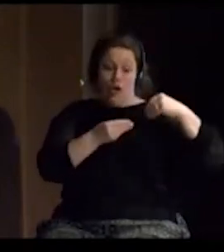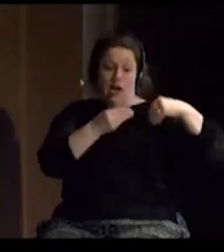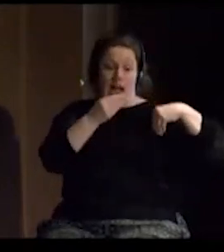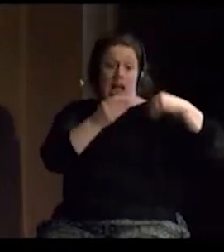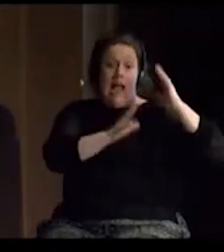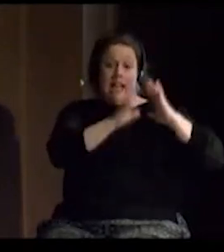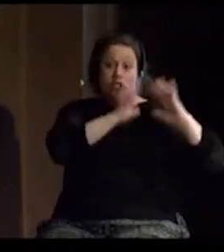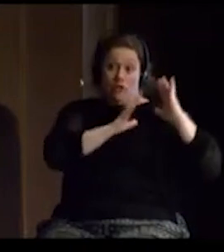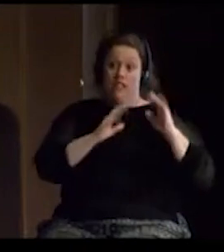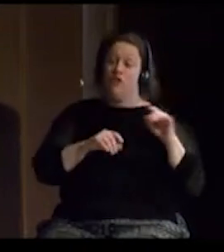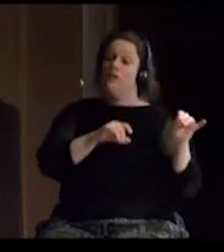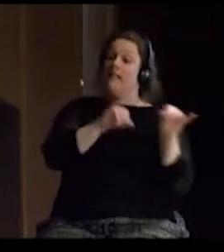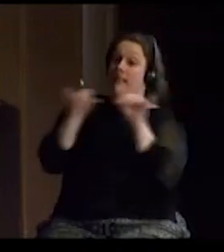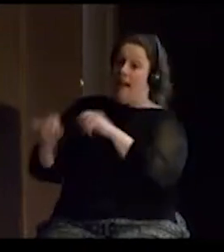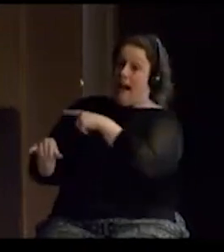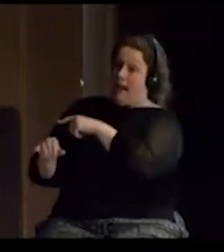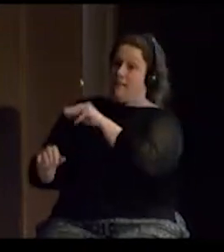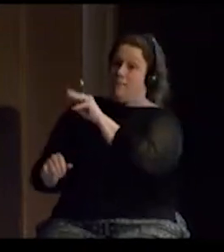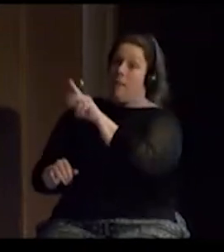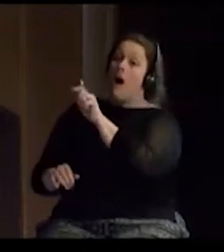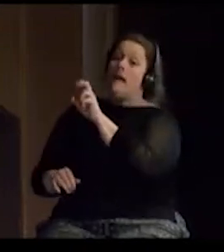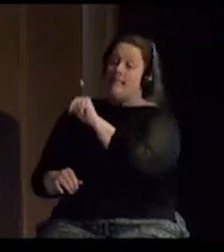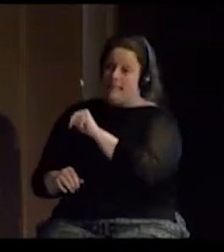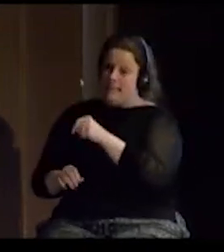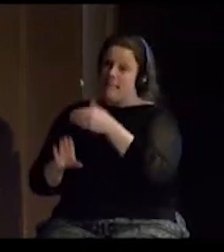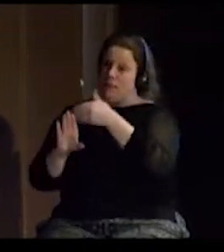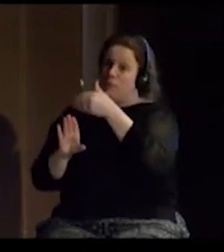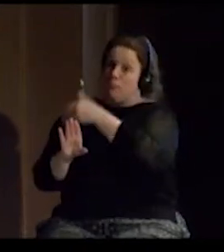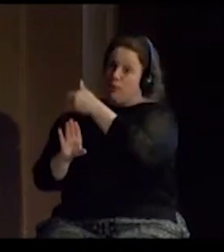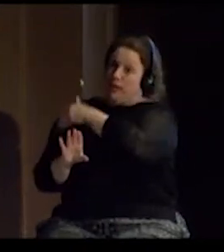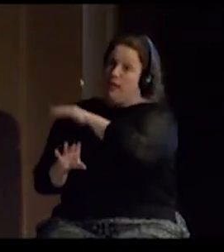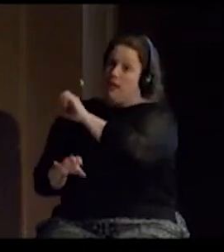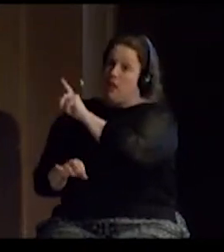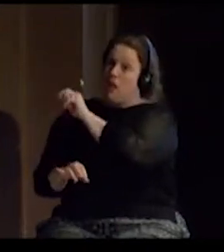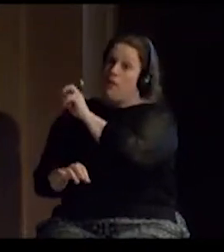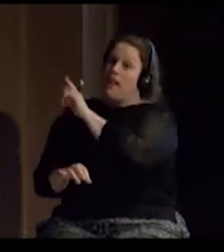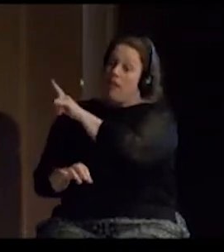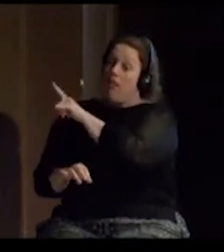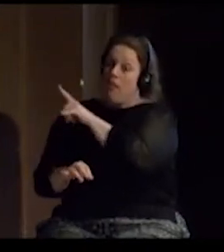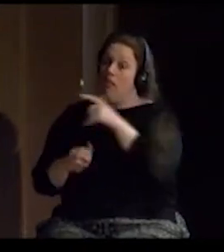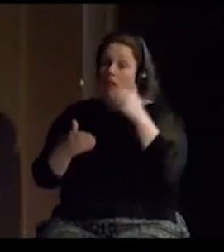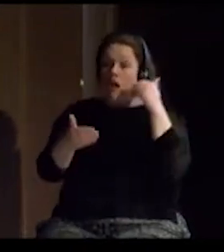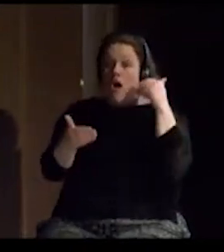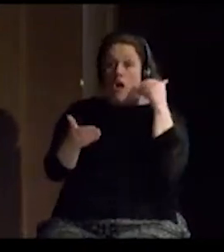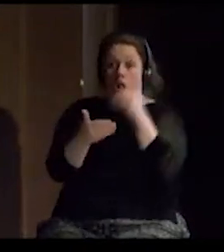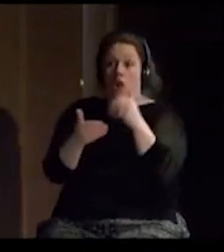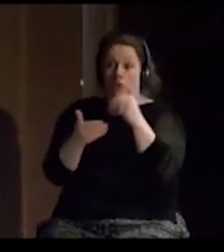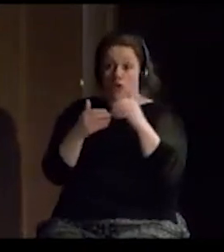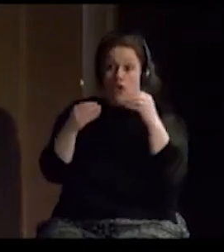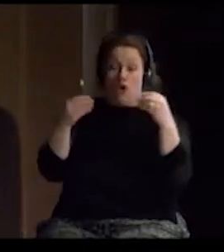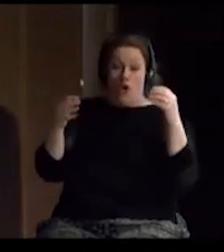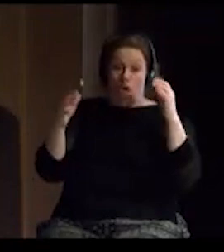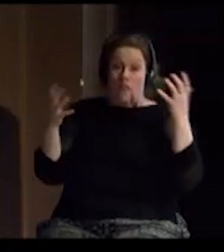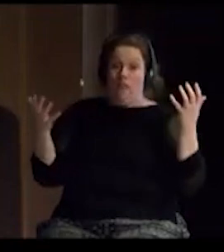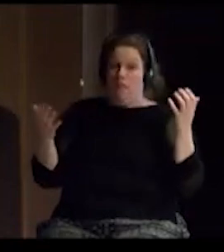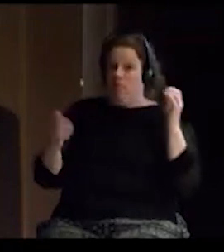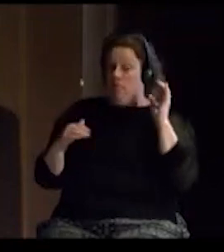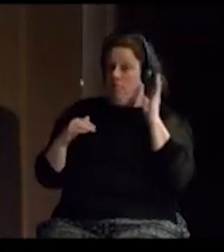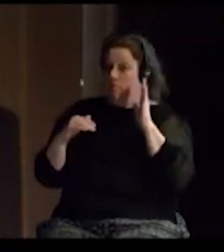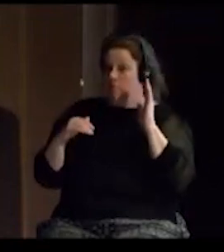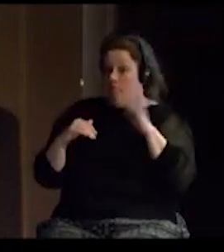mutton's pre-colonial lineage, a lot closer than what you expect,